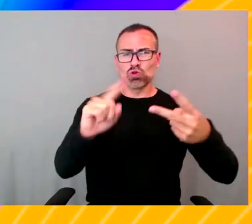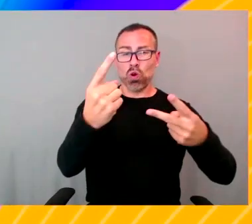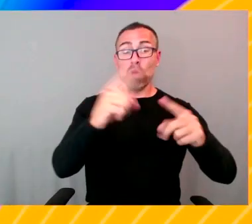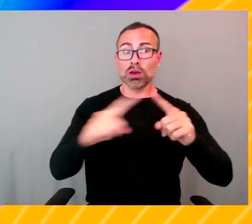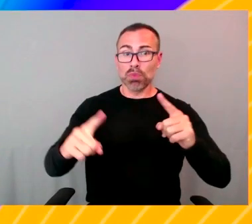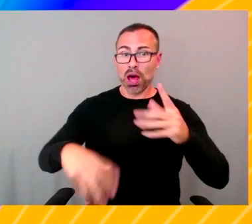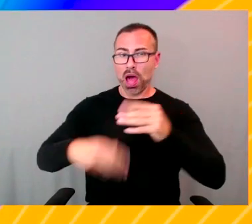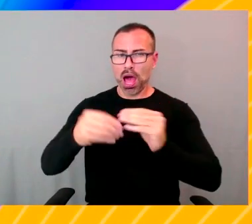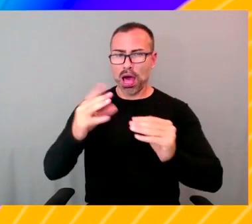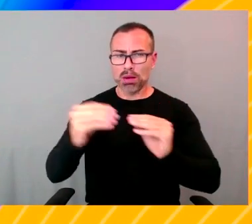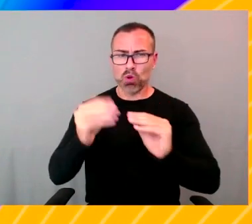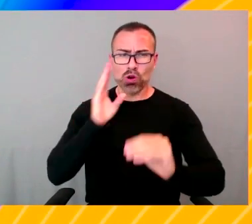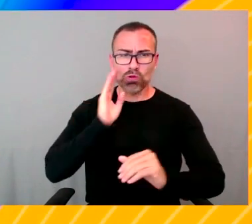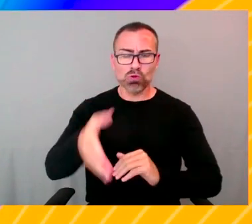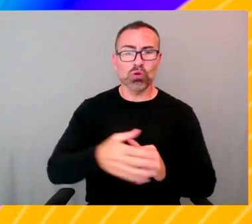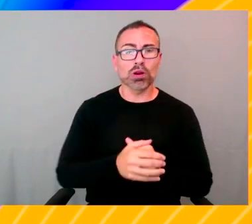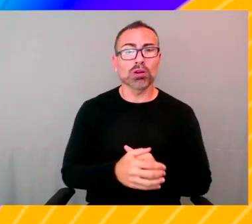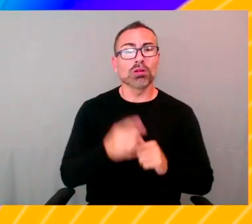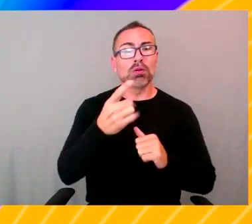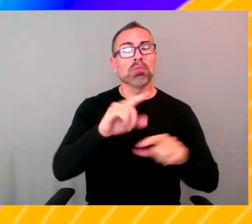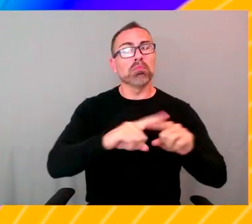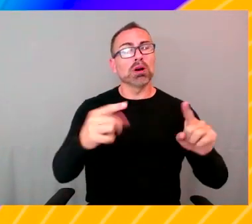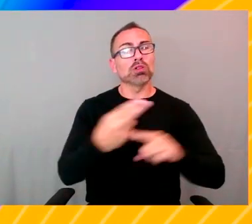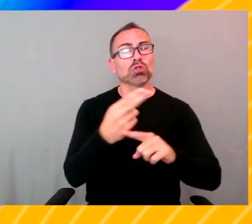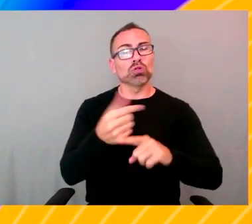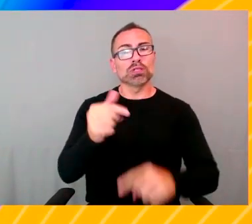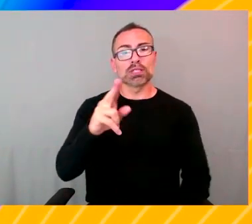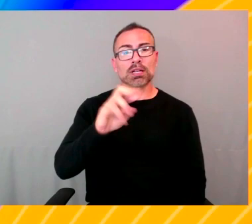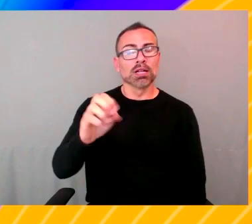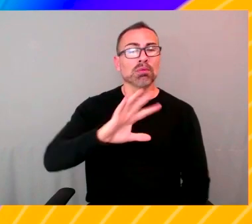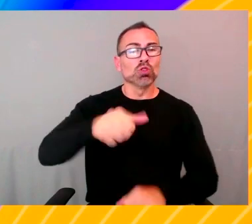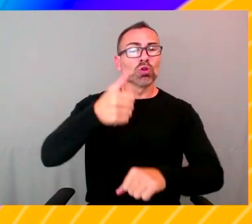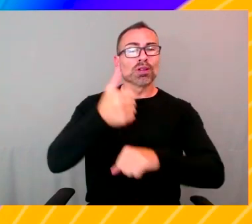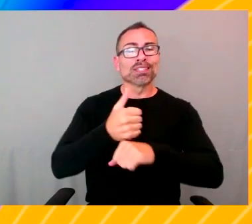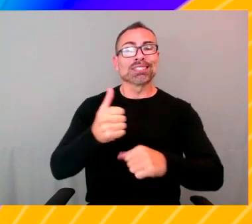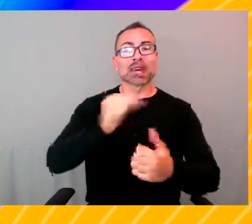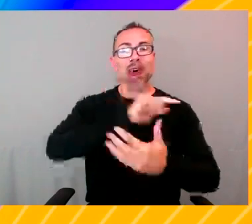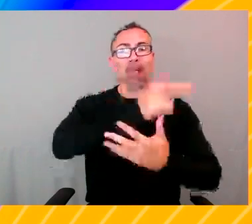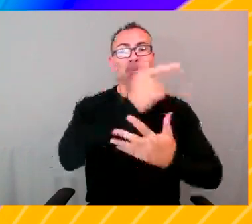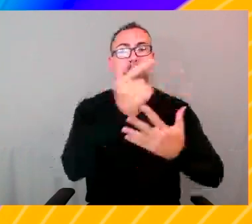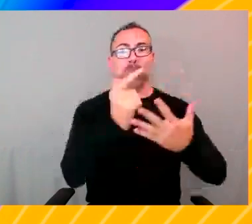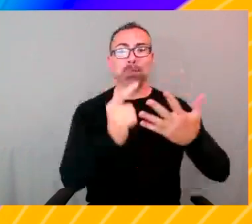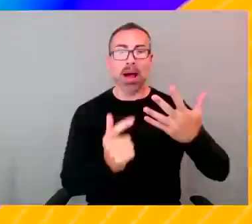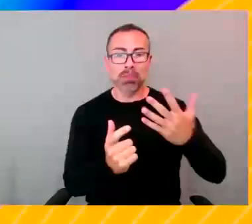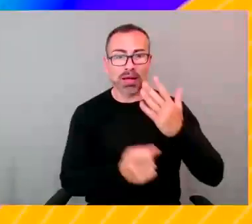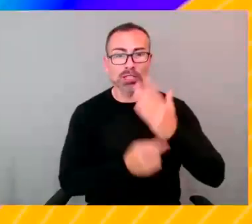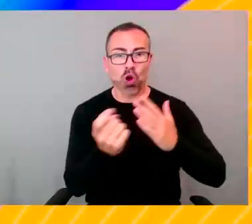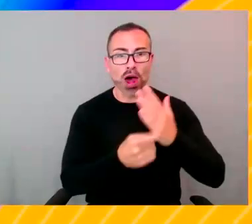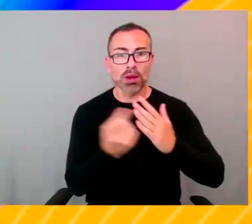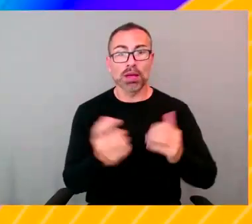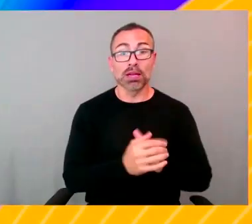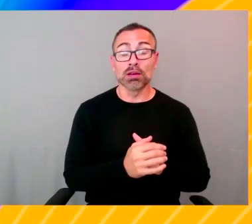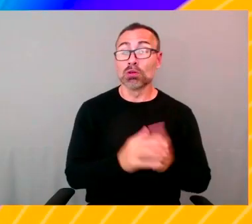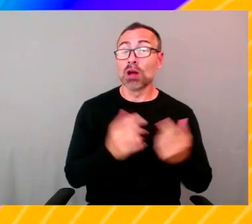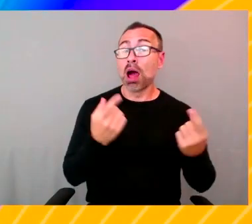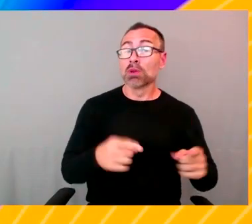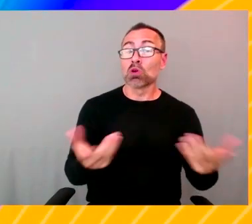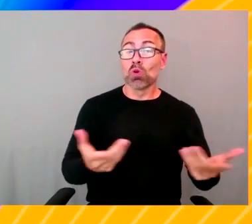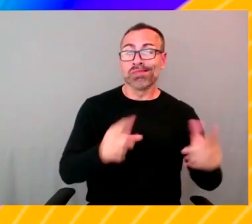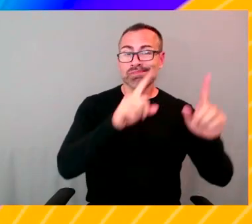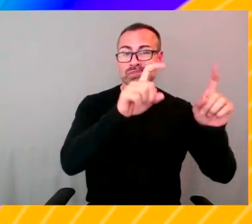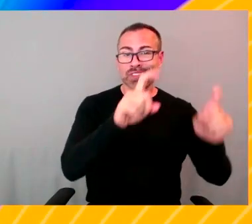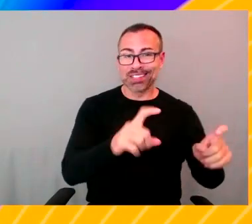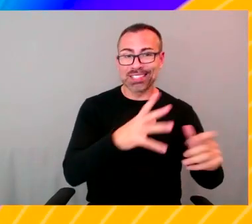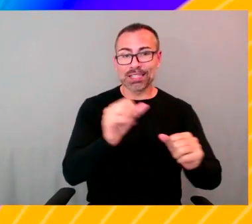of your deployment pipelines with automated testing, as well as approvals before you deploy them in production. The other